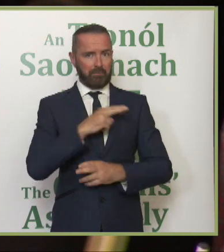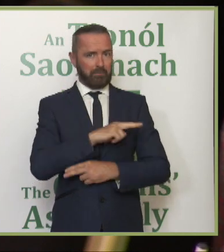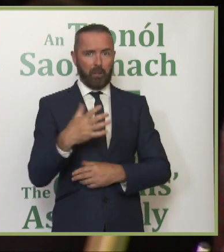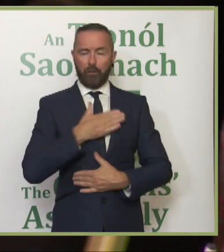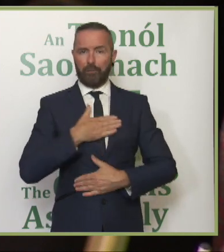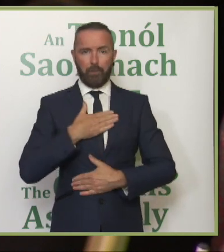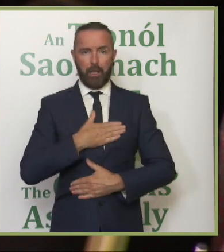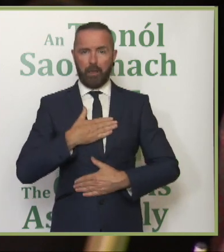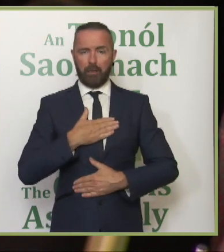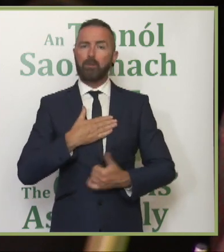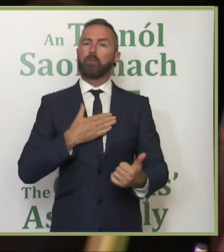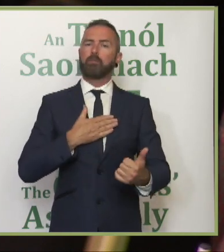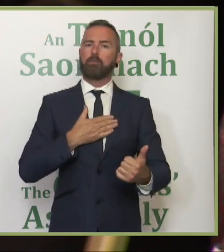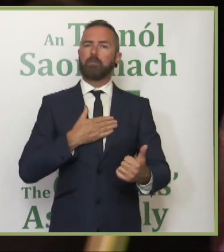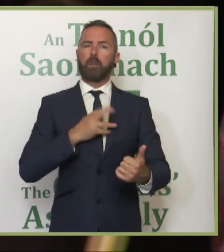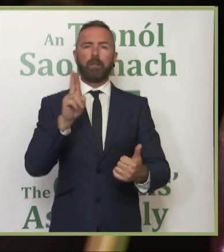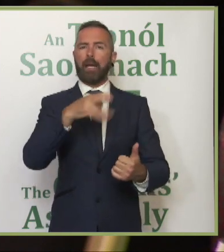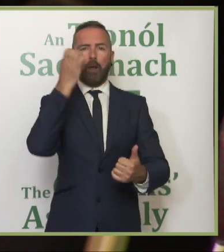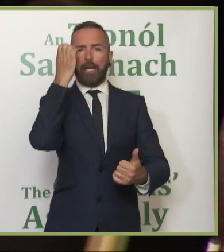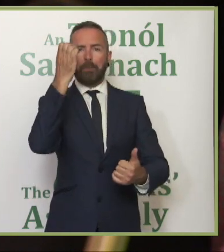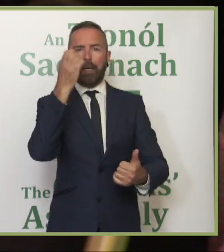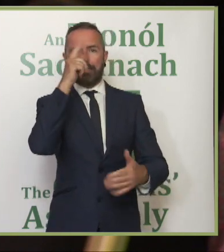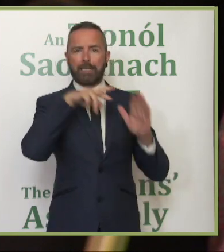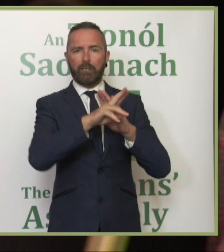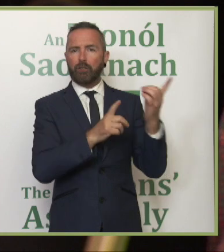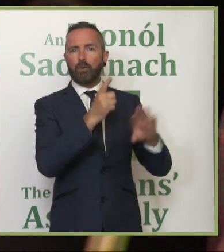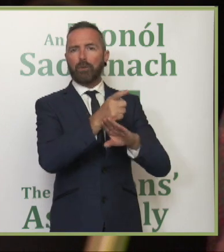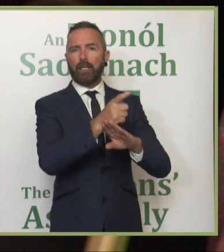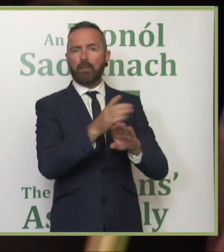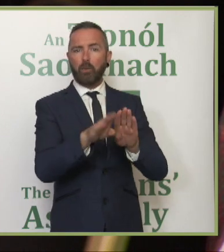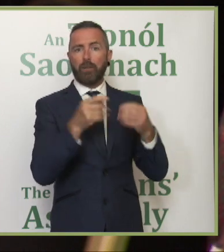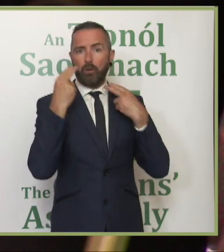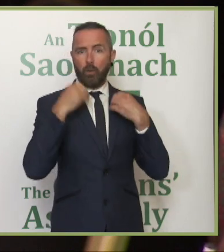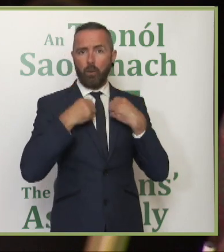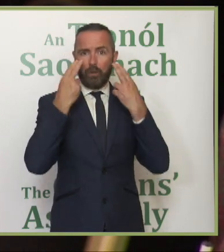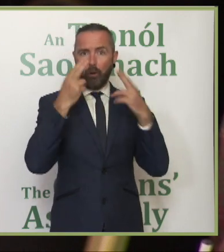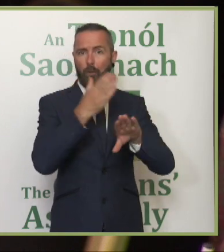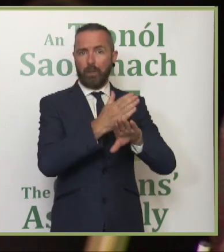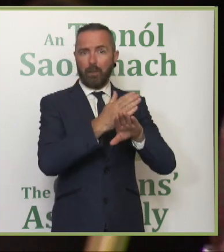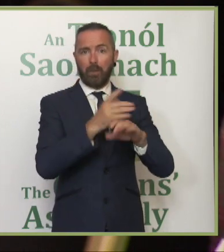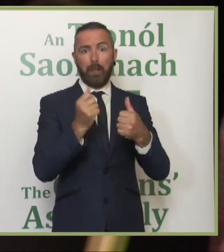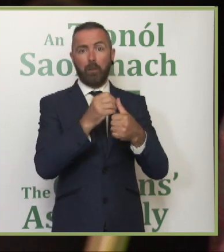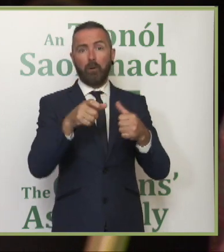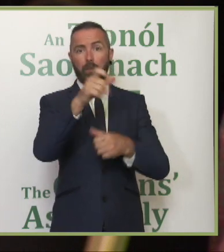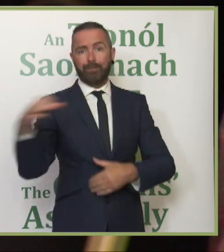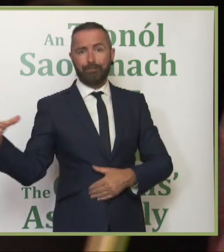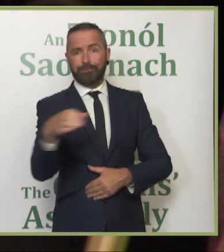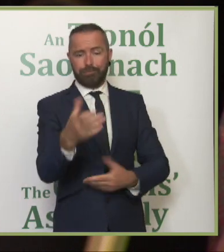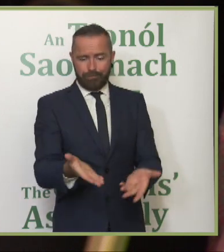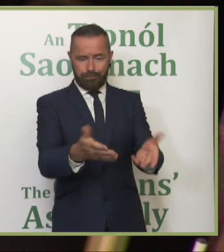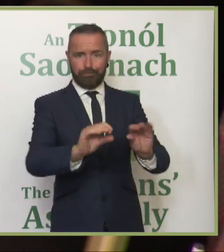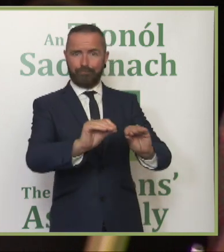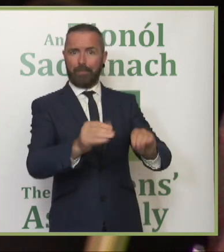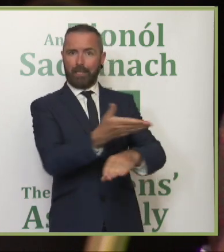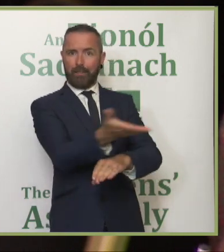rather than expecting the teachers to do this on top of their normal job. People with lived experience developing schools is one